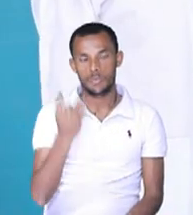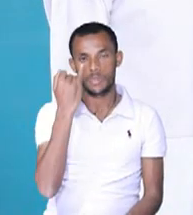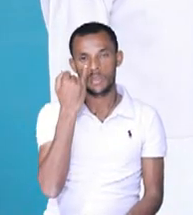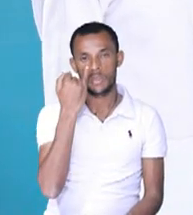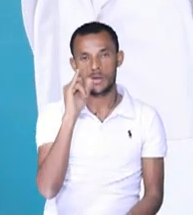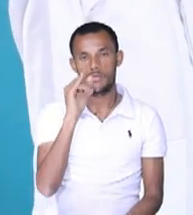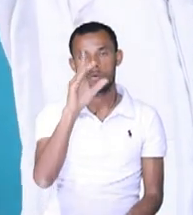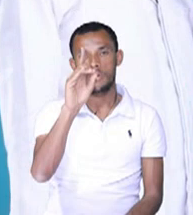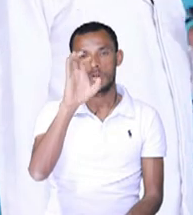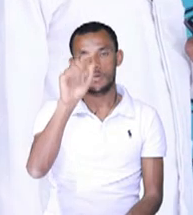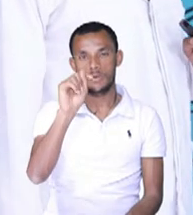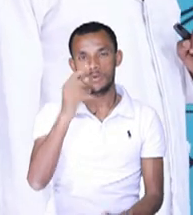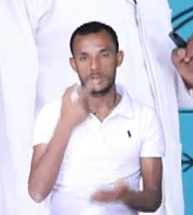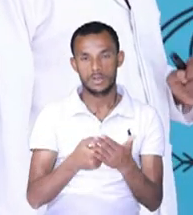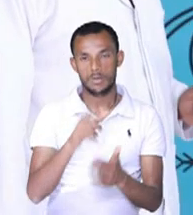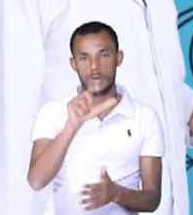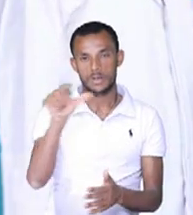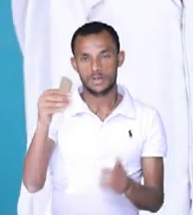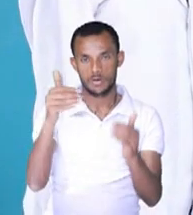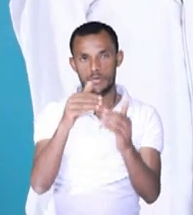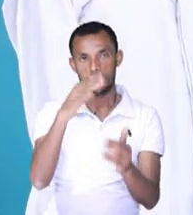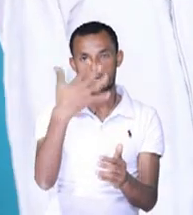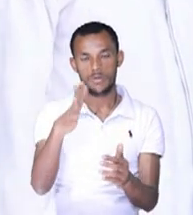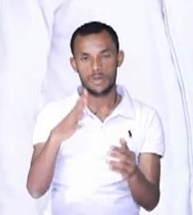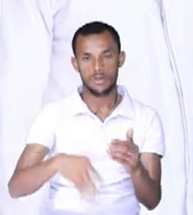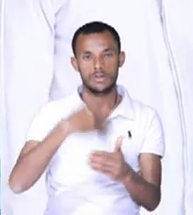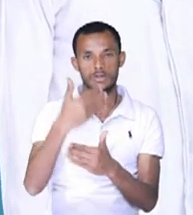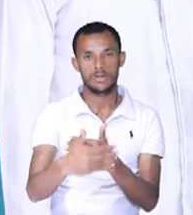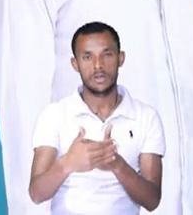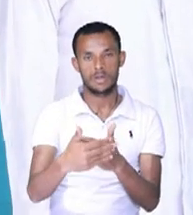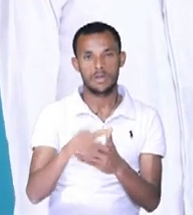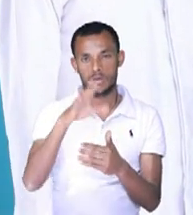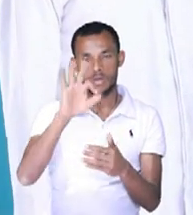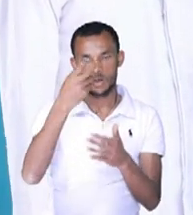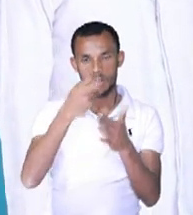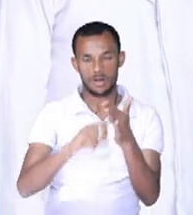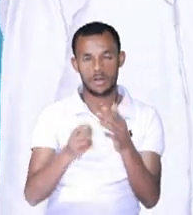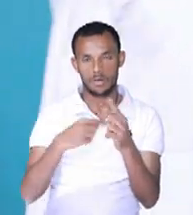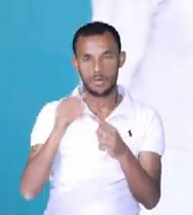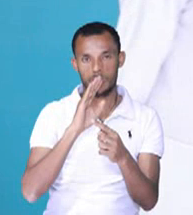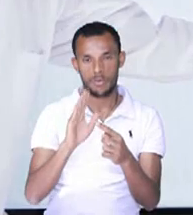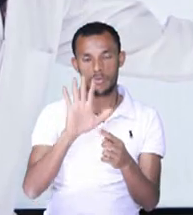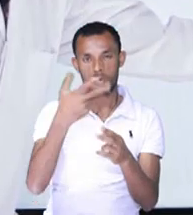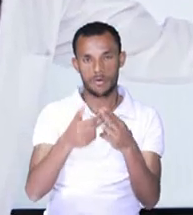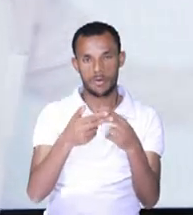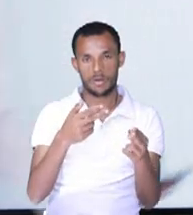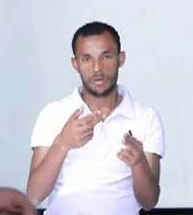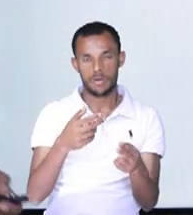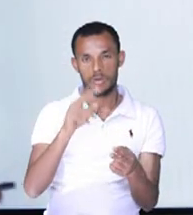If the determinant of this matrix it was equal to 15, then you have a result to be 5